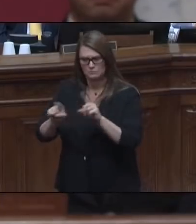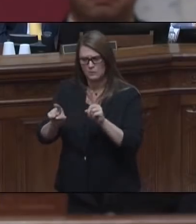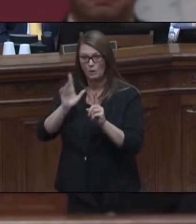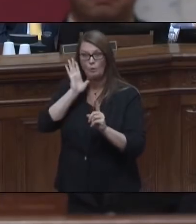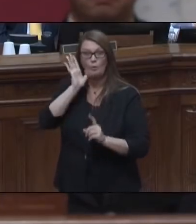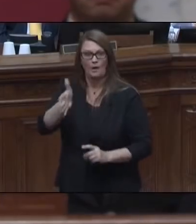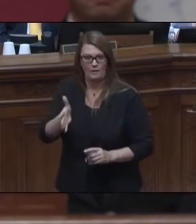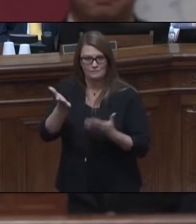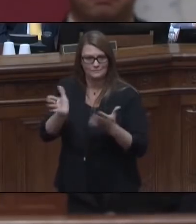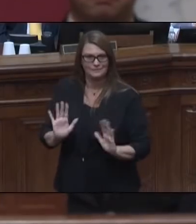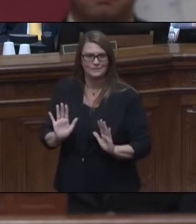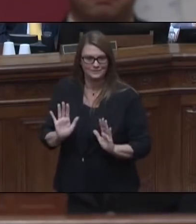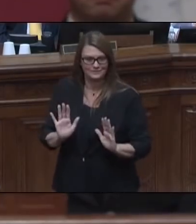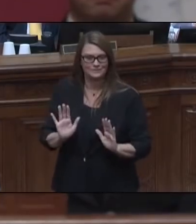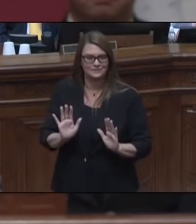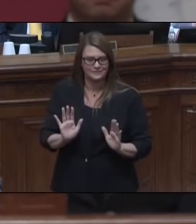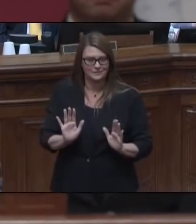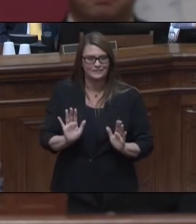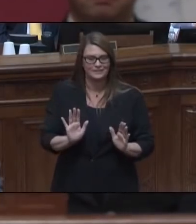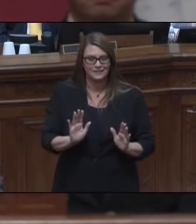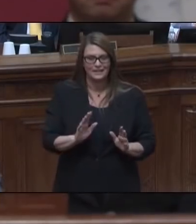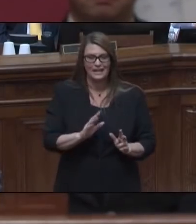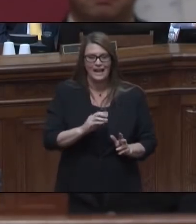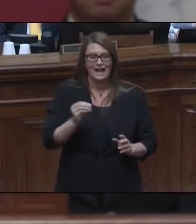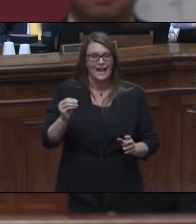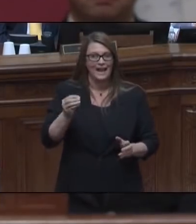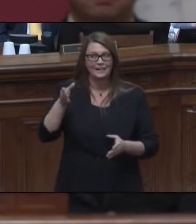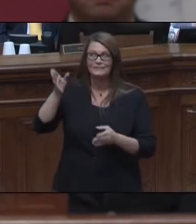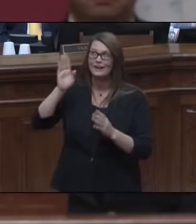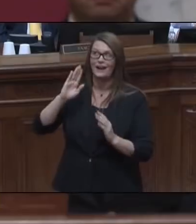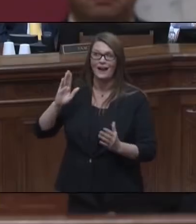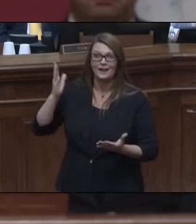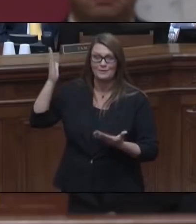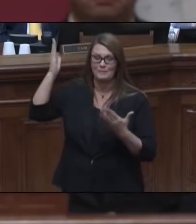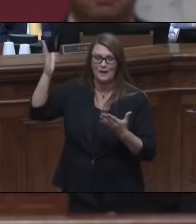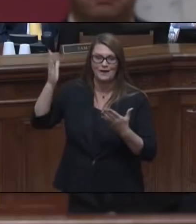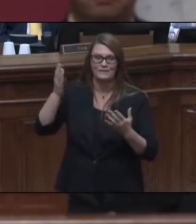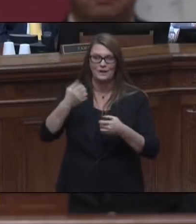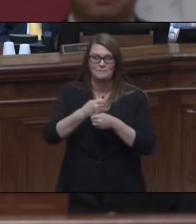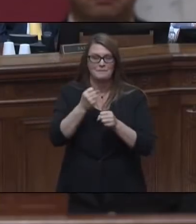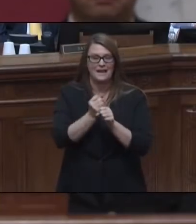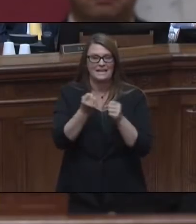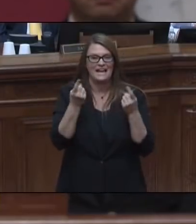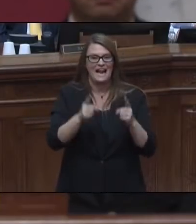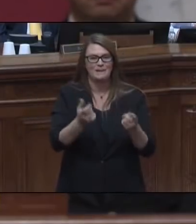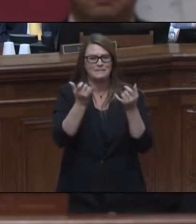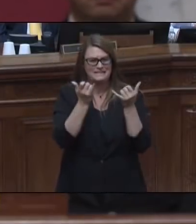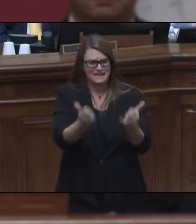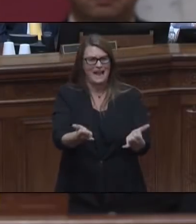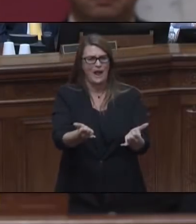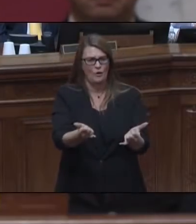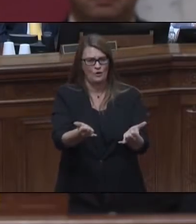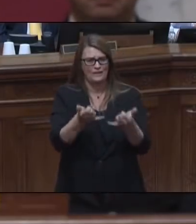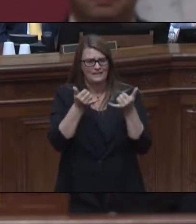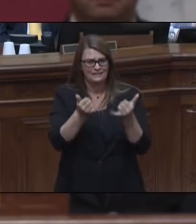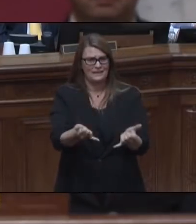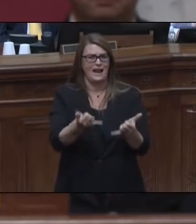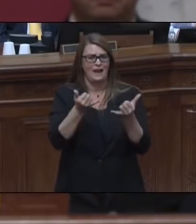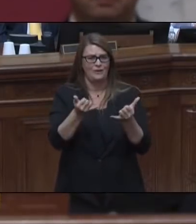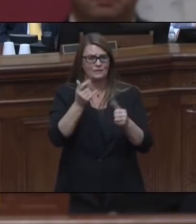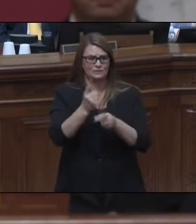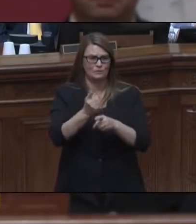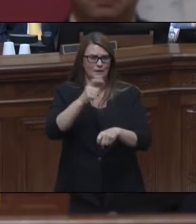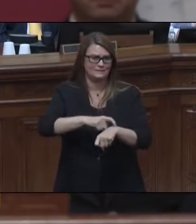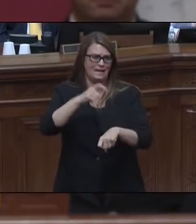can do it. And for God's sakes above, let's make it all happen and happen now. Now's the time to make